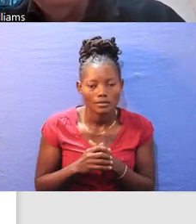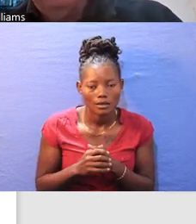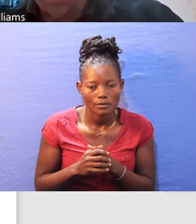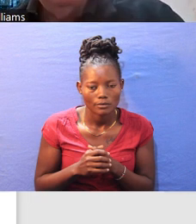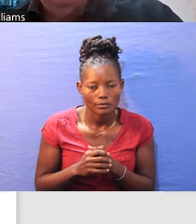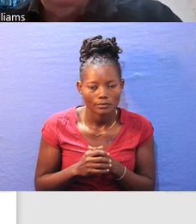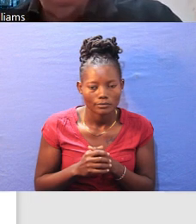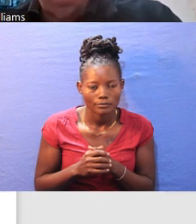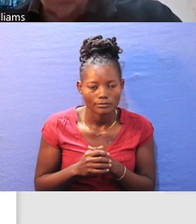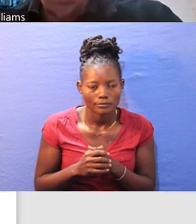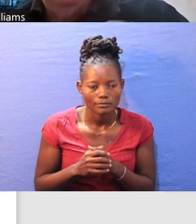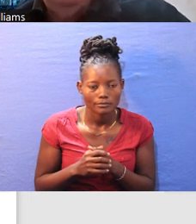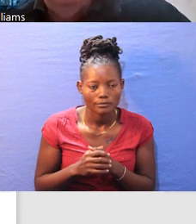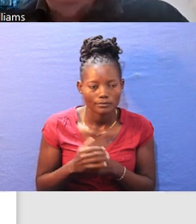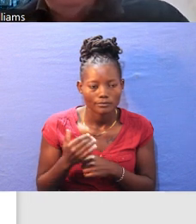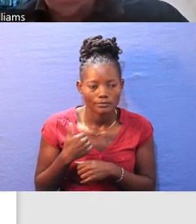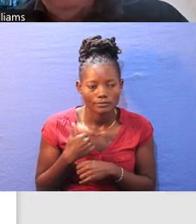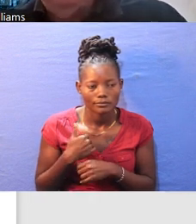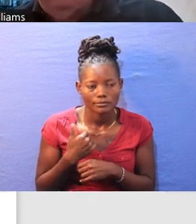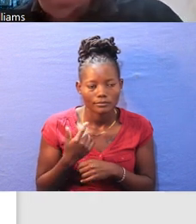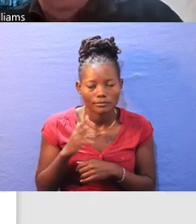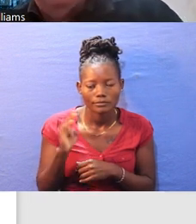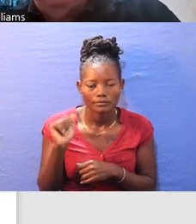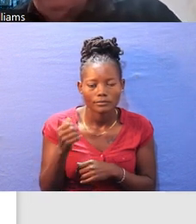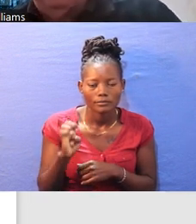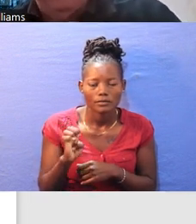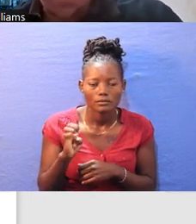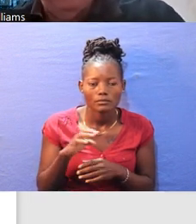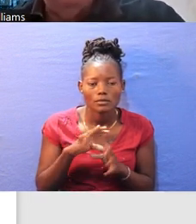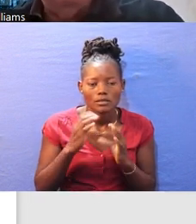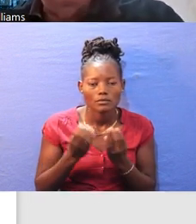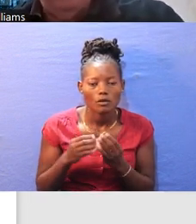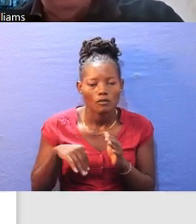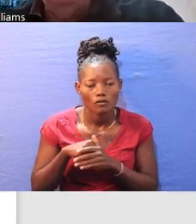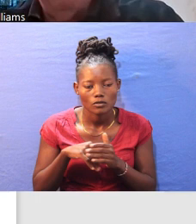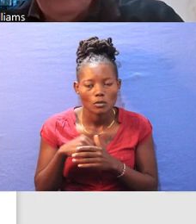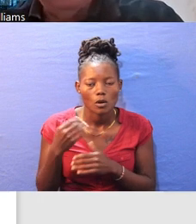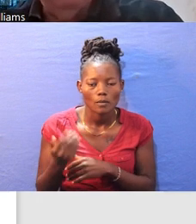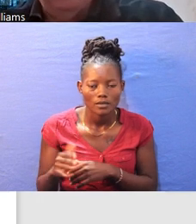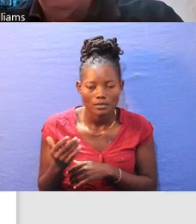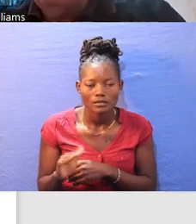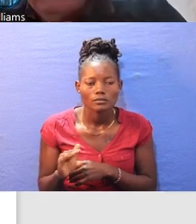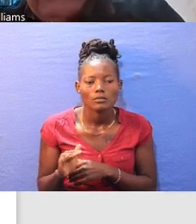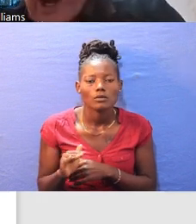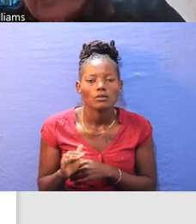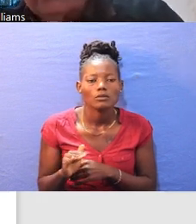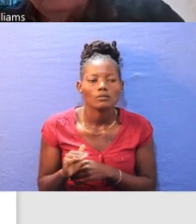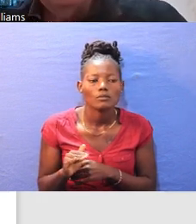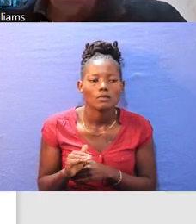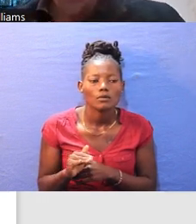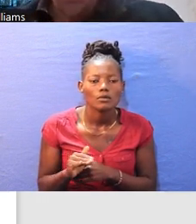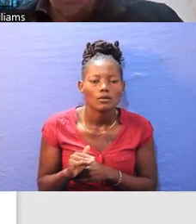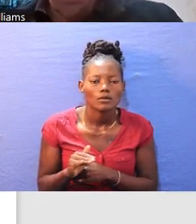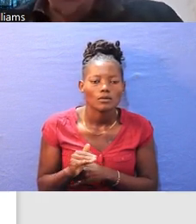sports. Now, here in the United States, our big sports are baseball, football, basketball, soccer.